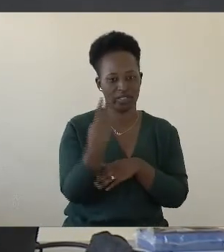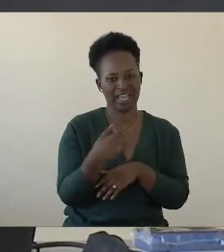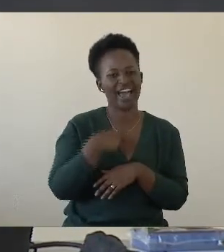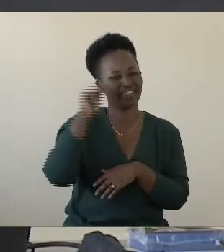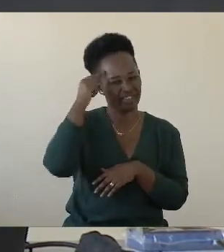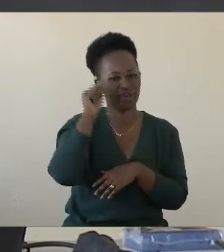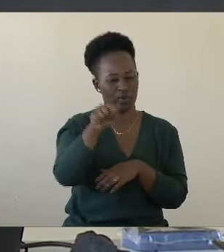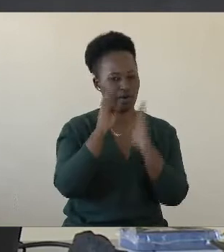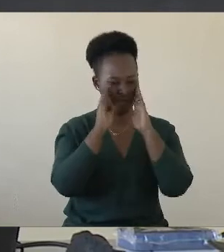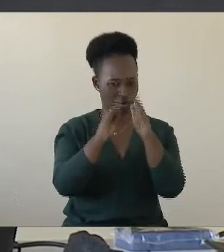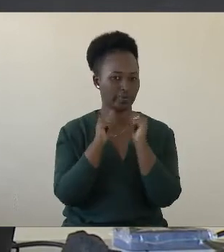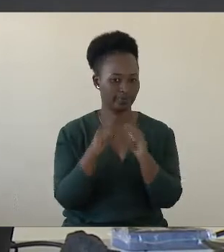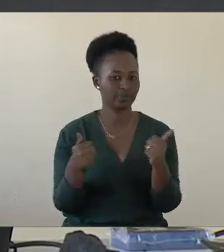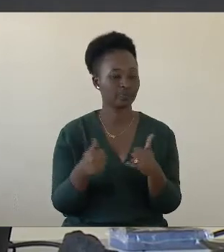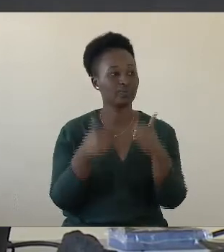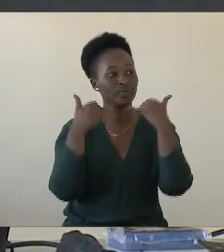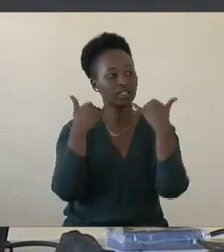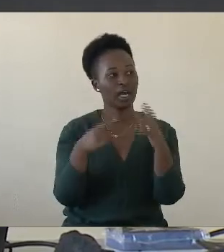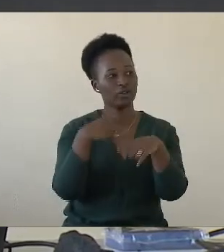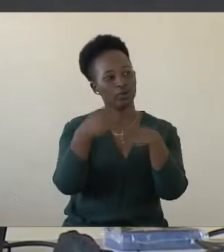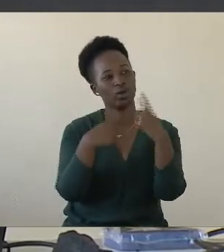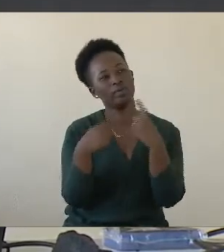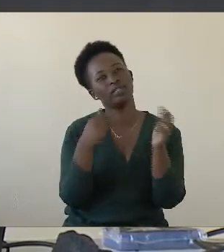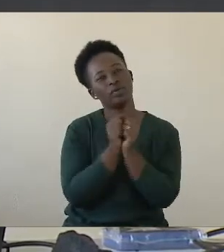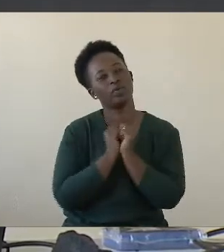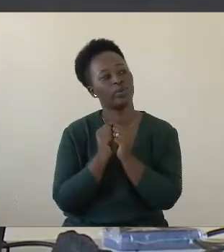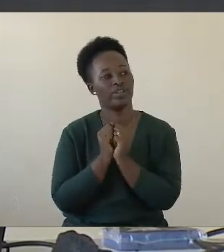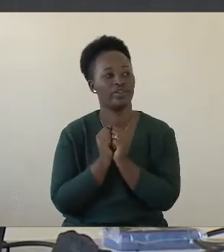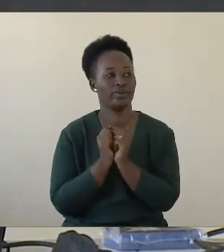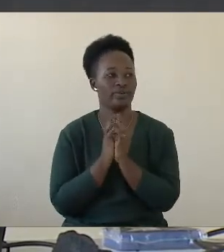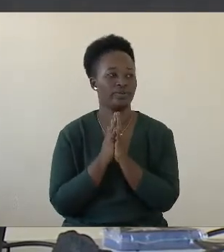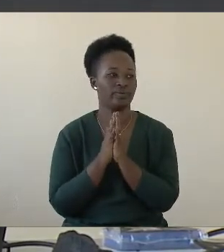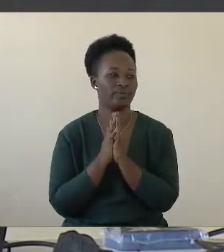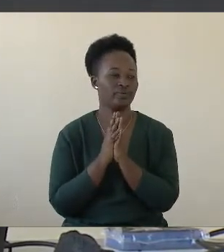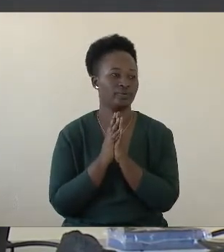me. Let's go through and with supply with